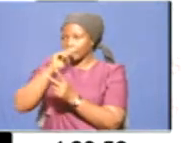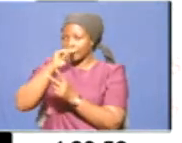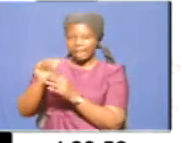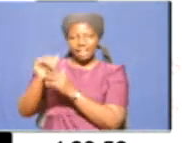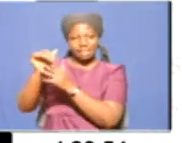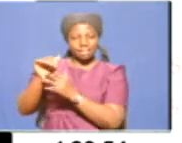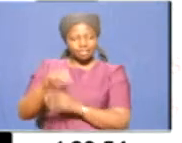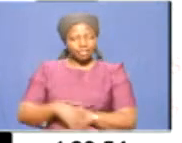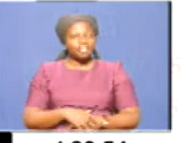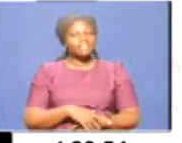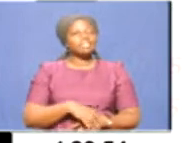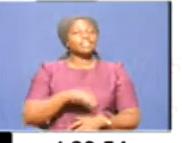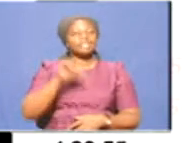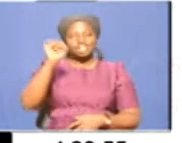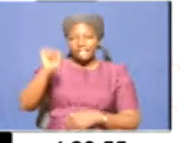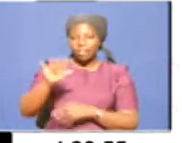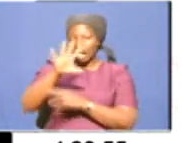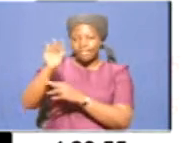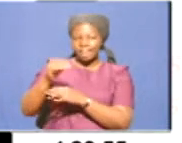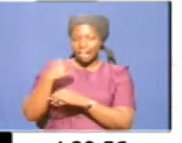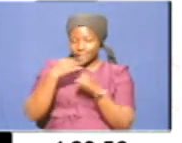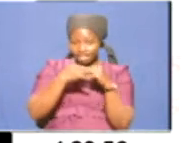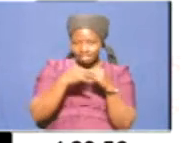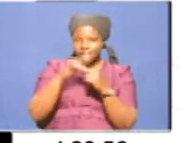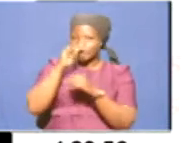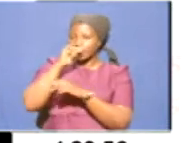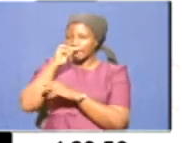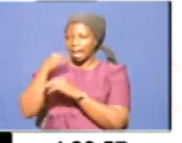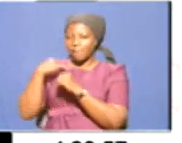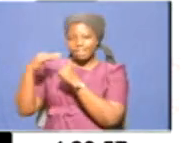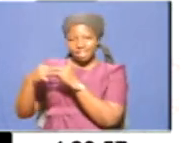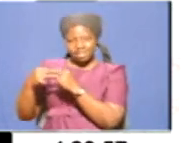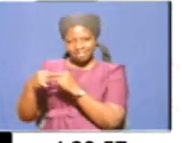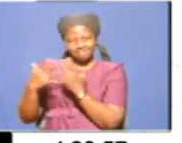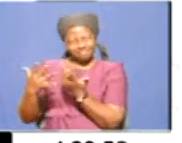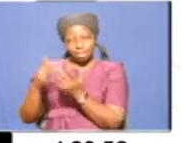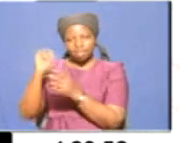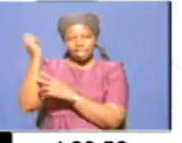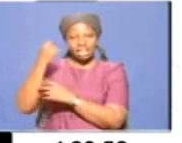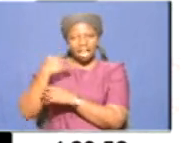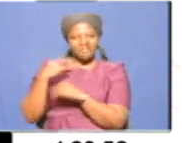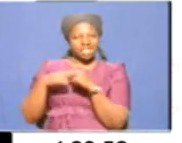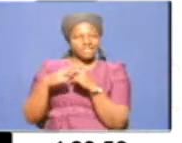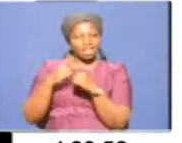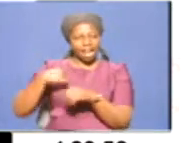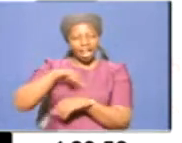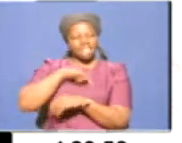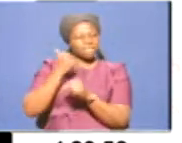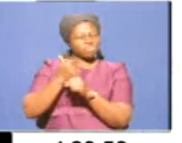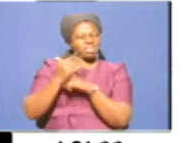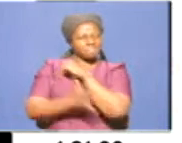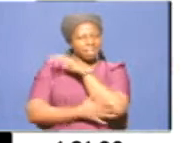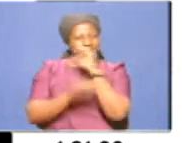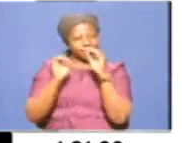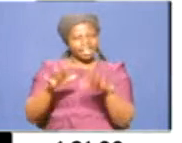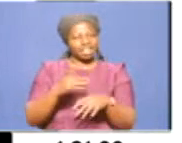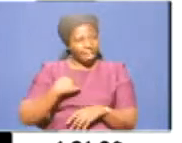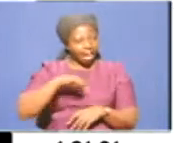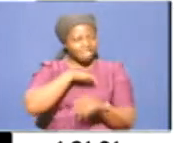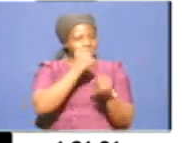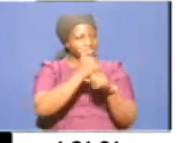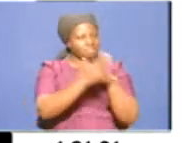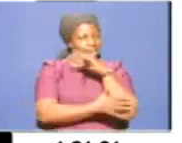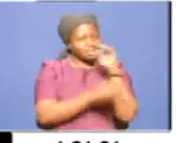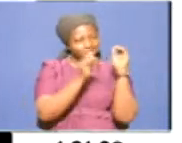8. Also, Tanzania has 8. Kenya, we have seen, have 7. So we are not doing badly so far. We are not doing badly, and Uganda has